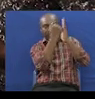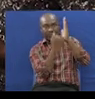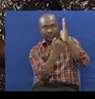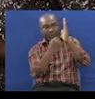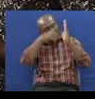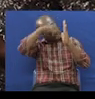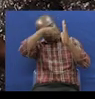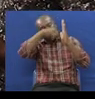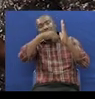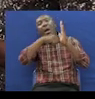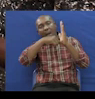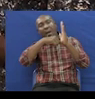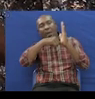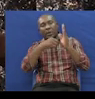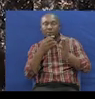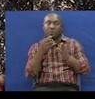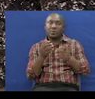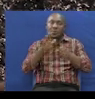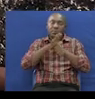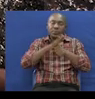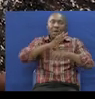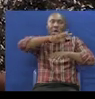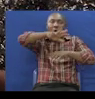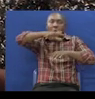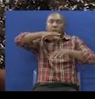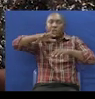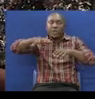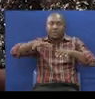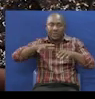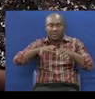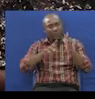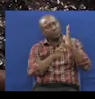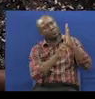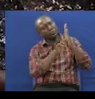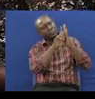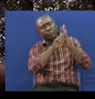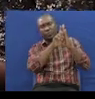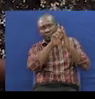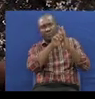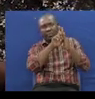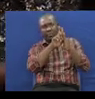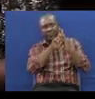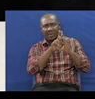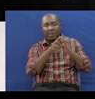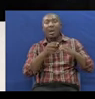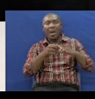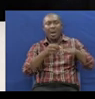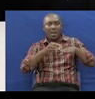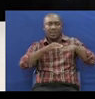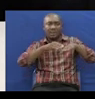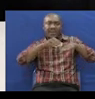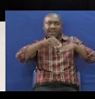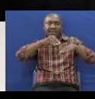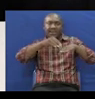Earth, where you get a great and vast expanse of oceans, while the northern hemisphere is